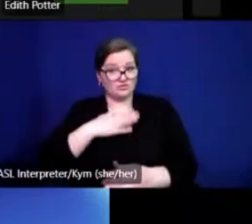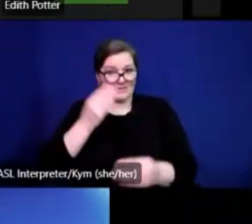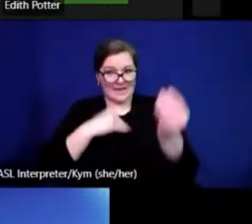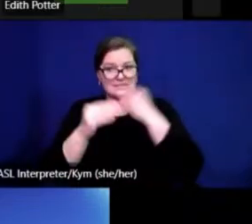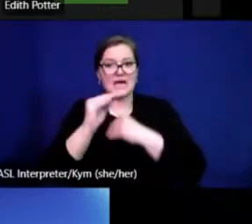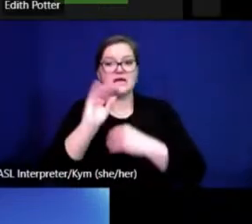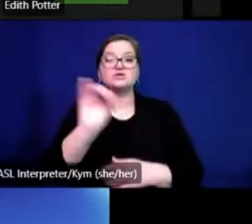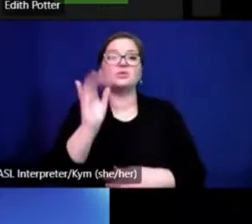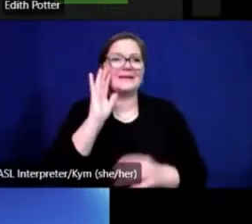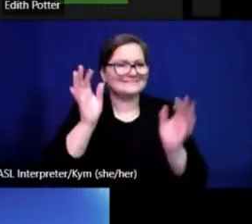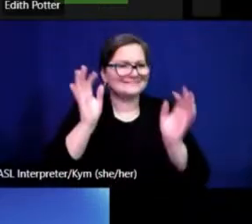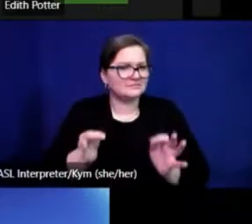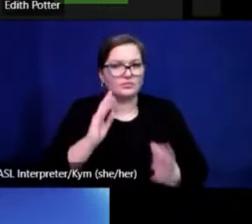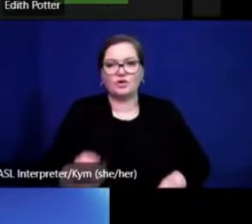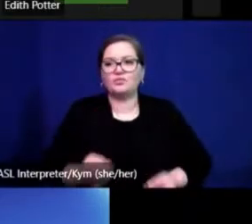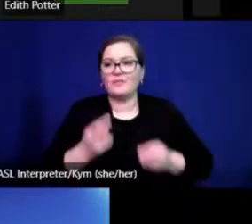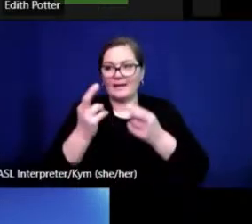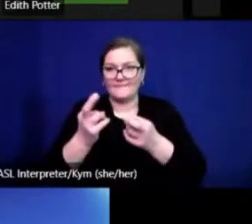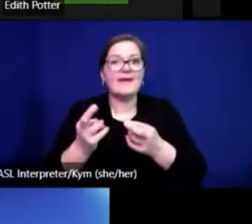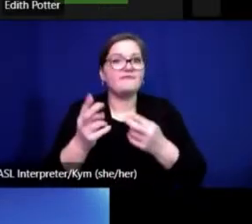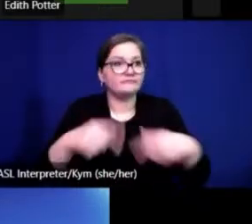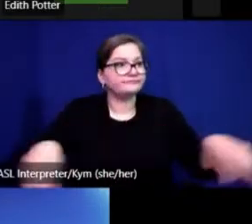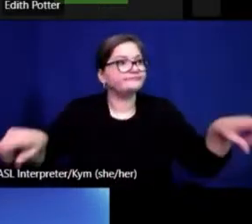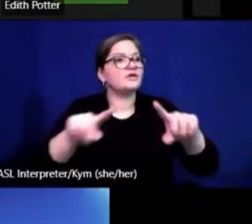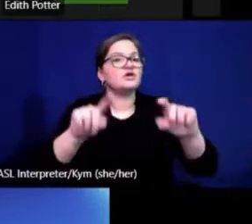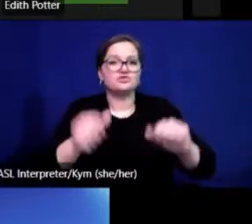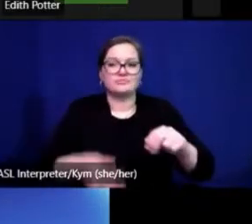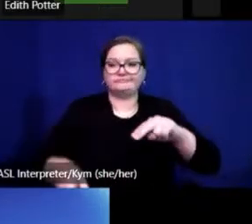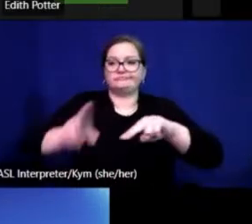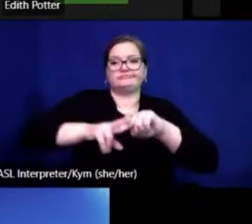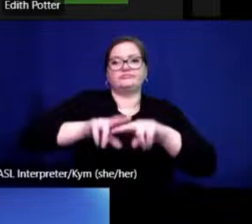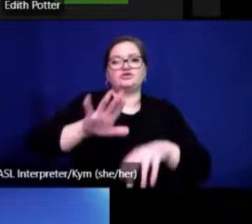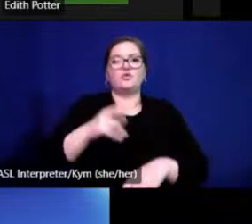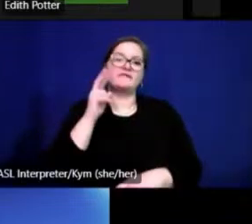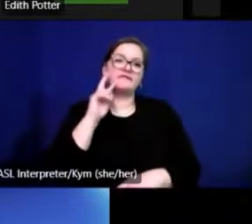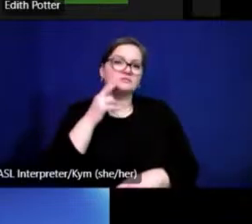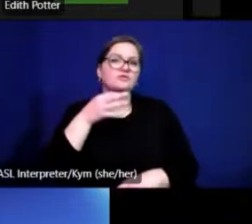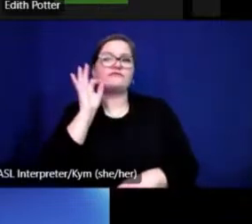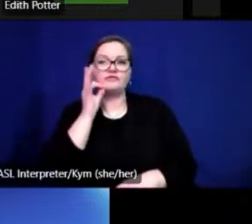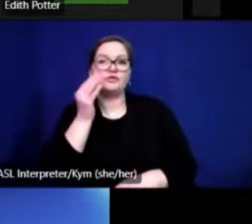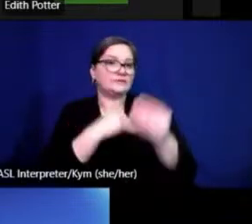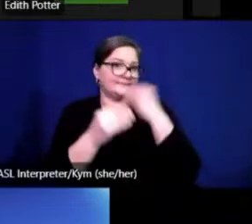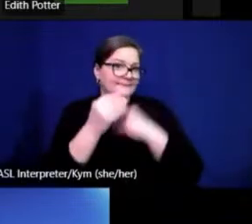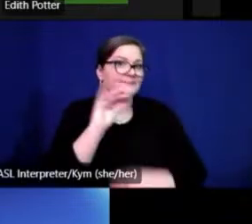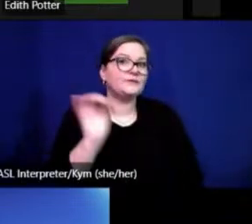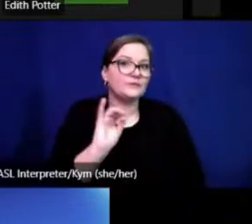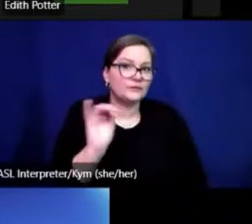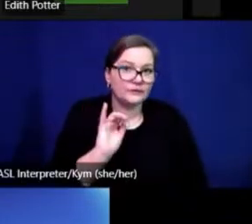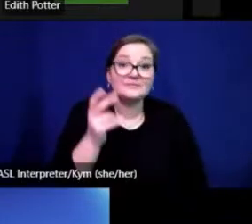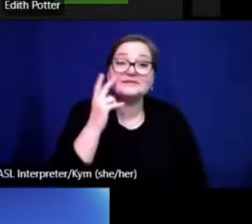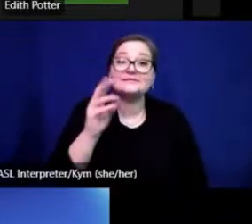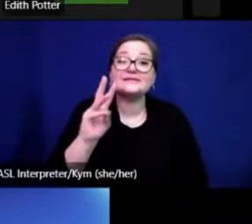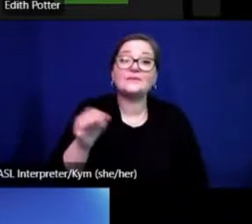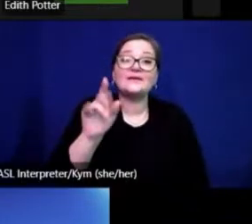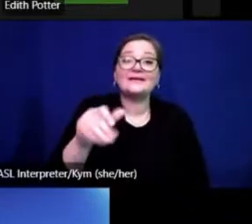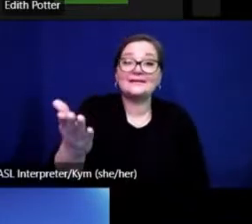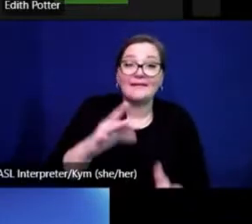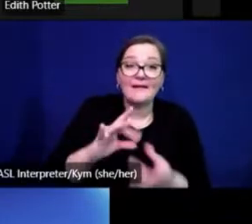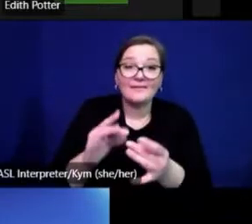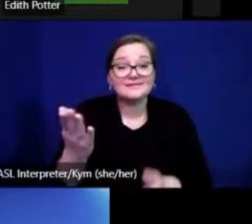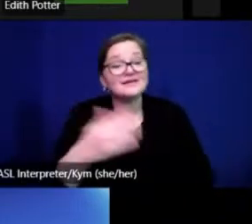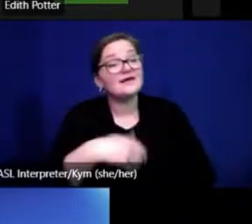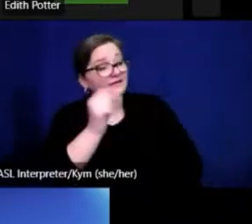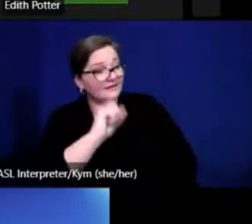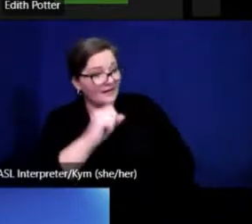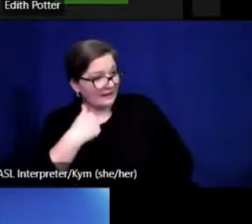definitely would recommend as a way to increase your vegetable and fruit consumption. see what Whitney has to say too. Yeah,